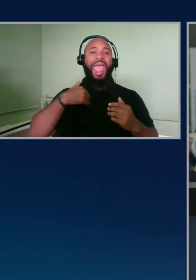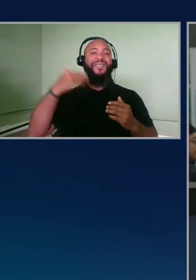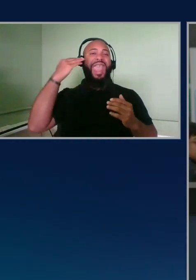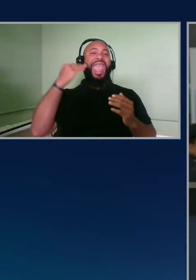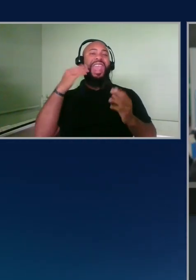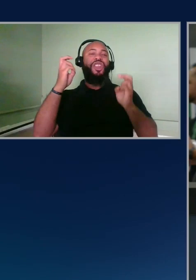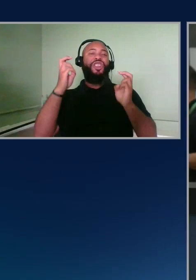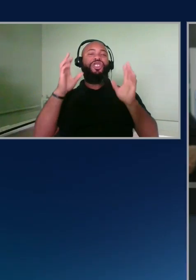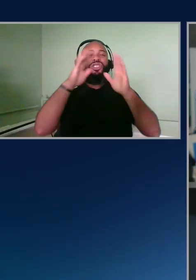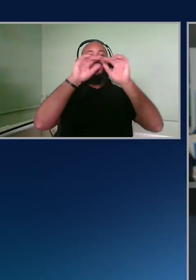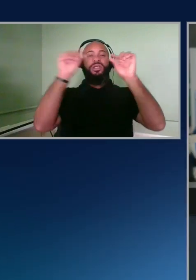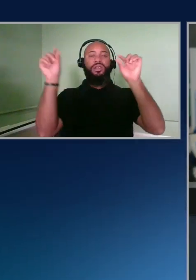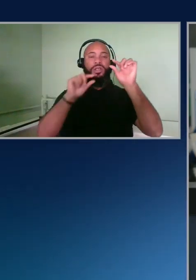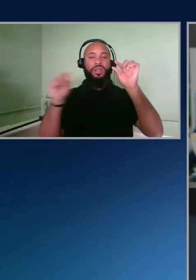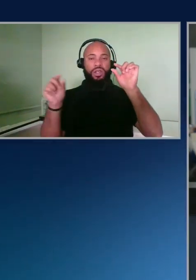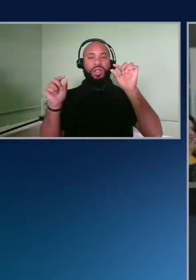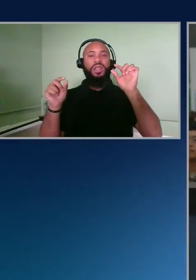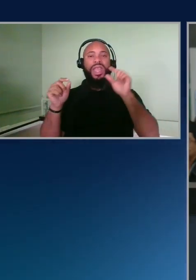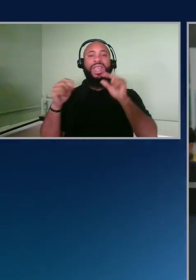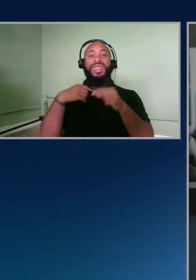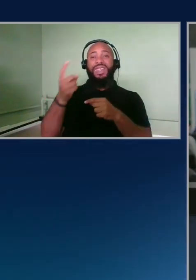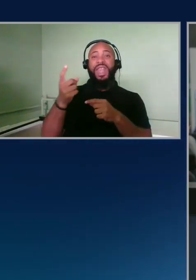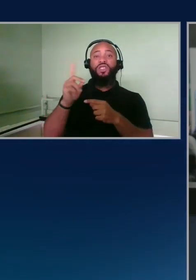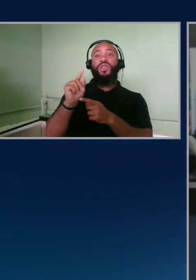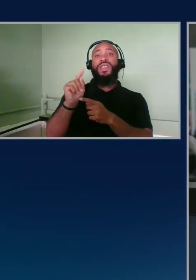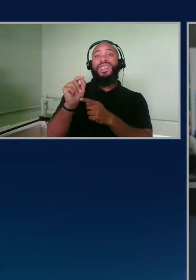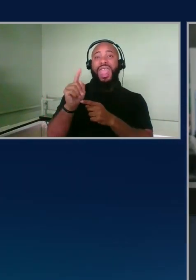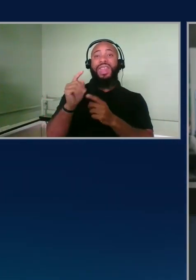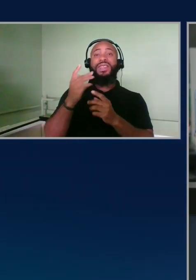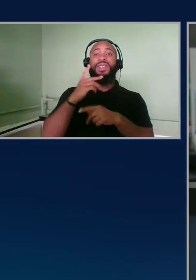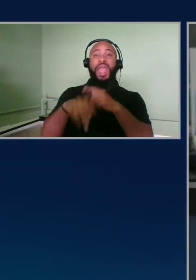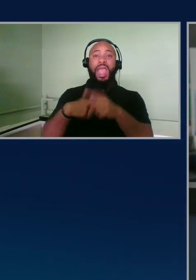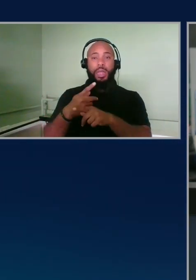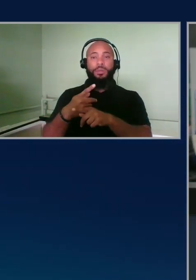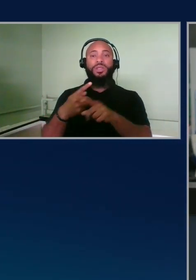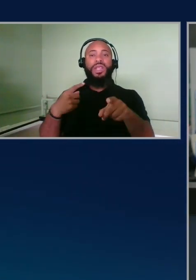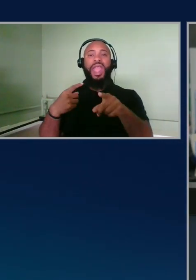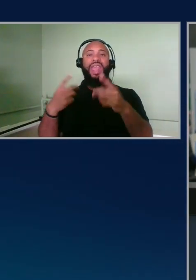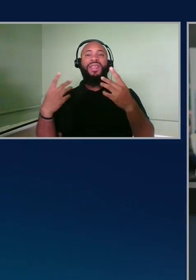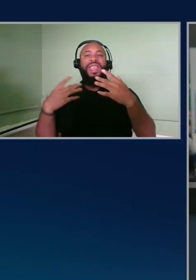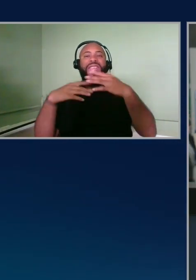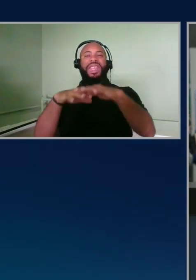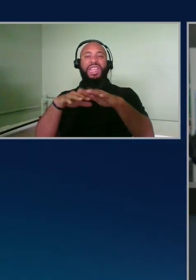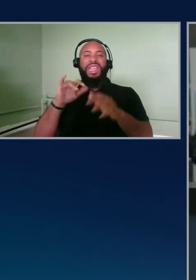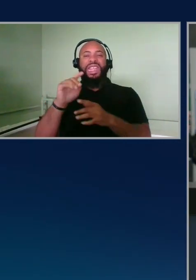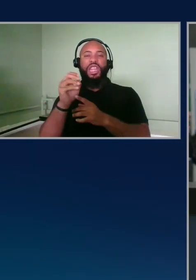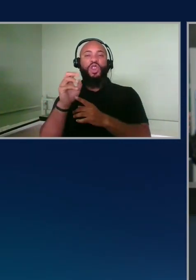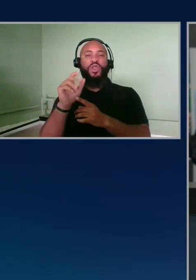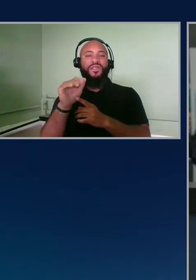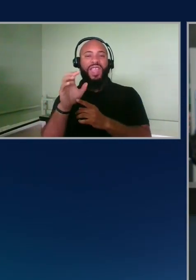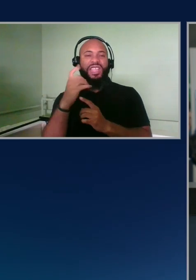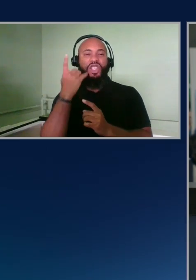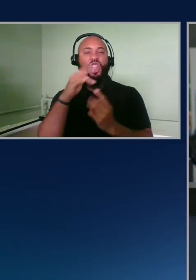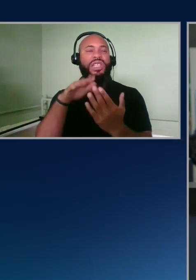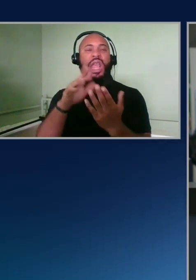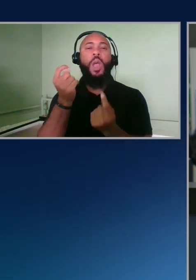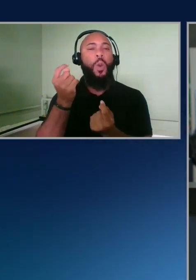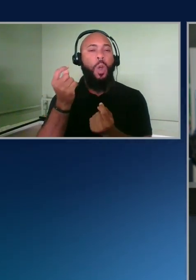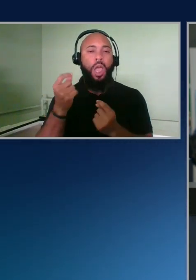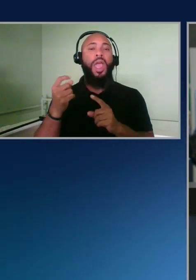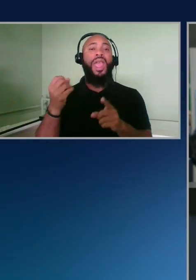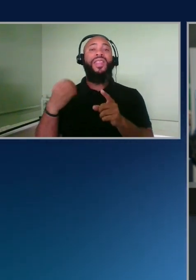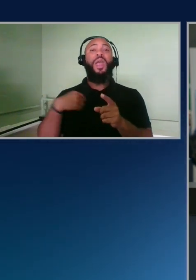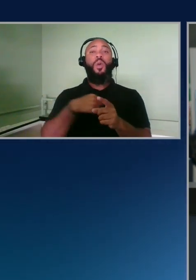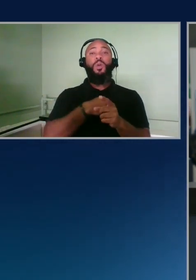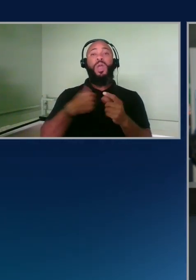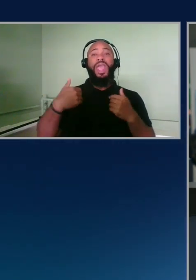that. What fields are in there, right? Yeah. Now, we do have an integration with Glue Data Catalog, and one of the requirements to ensure that you can access